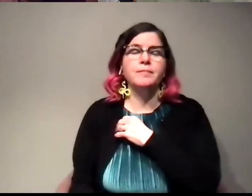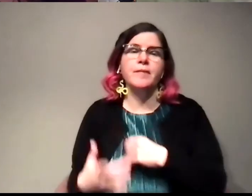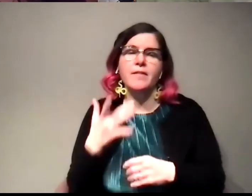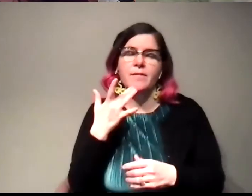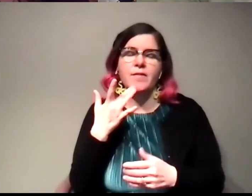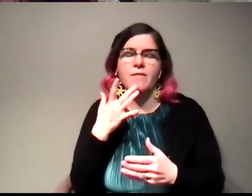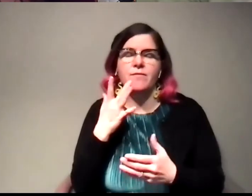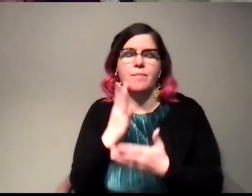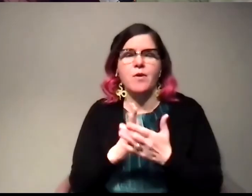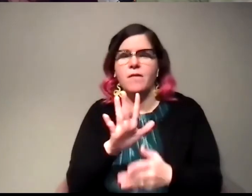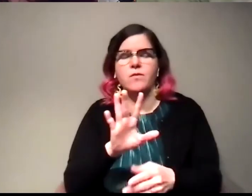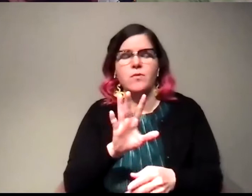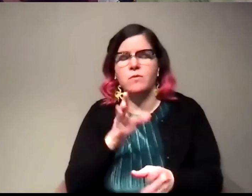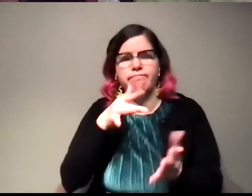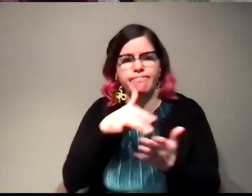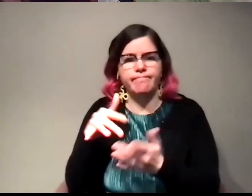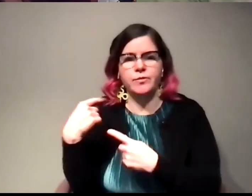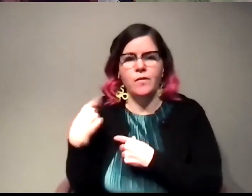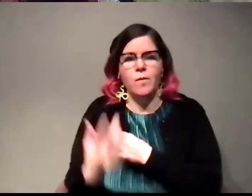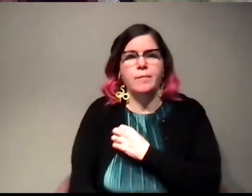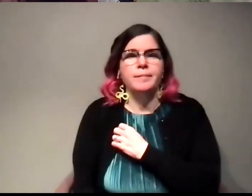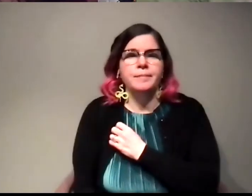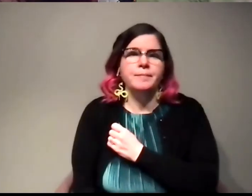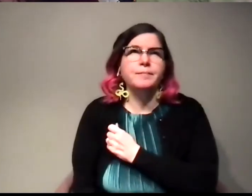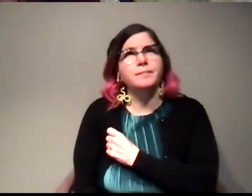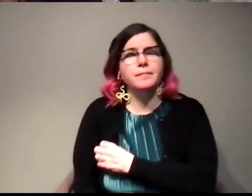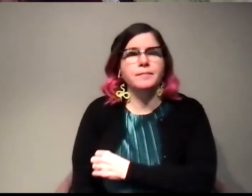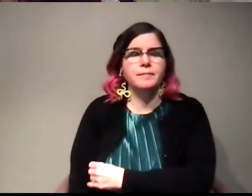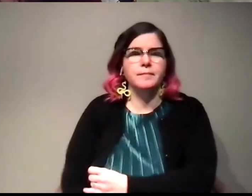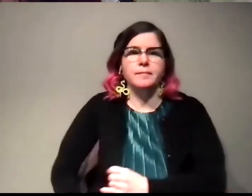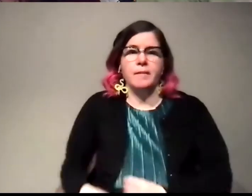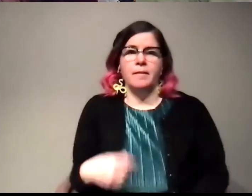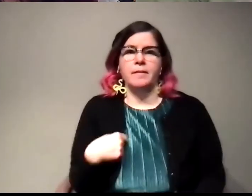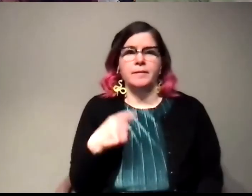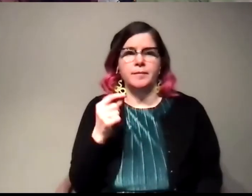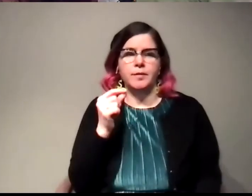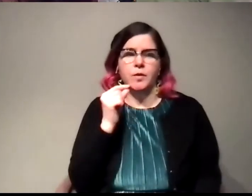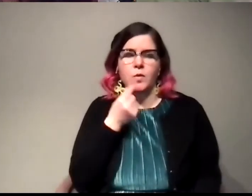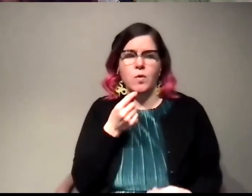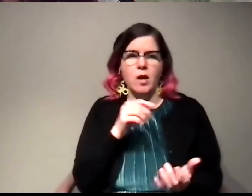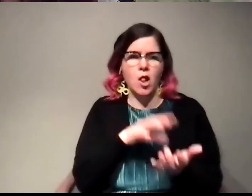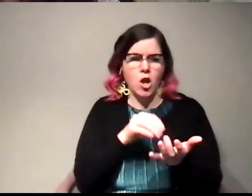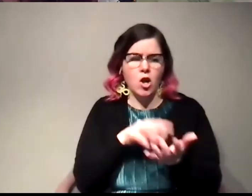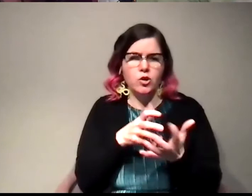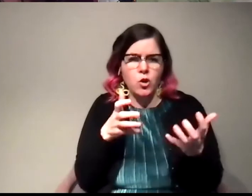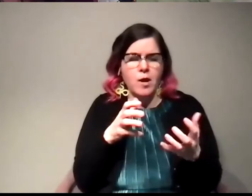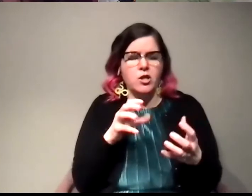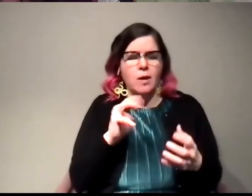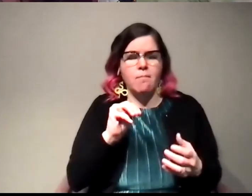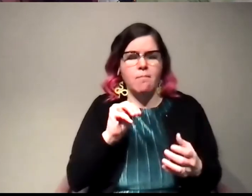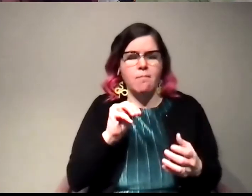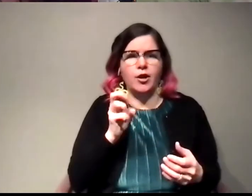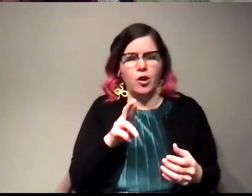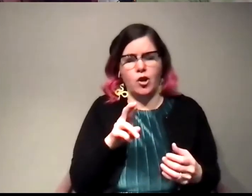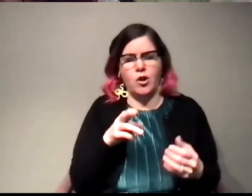far? So I think it's really, really cool that I've gotten to know so much about the molecular methods used